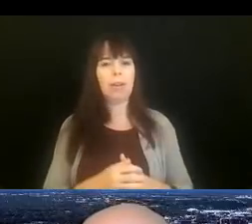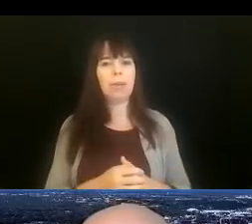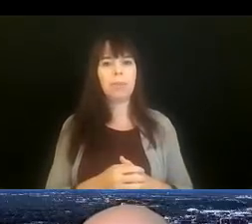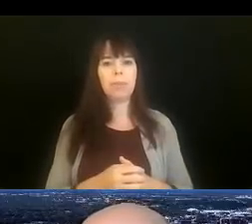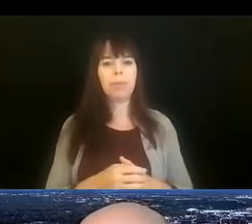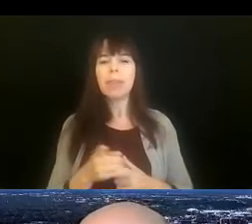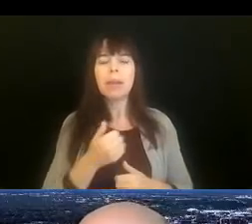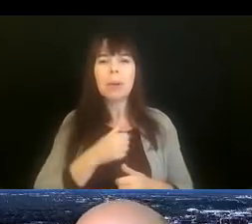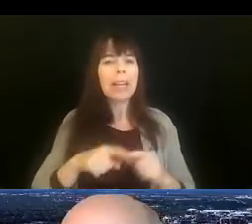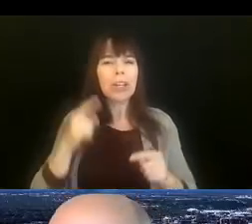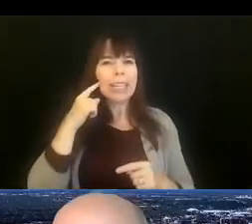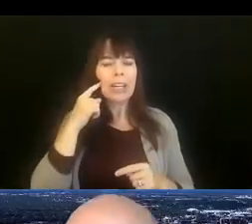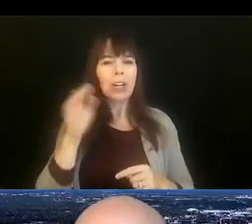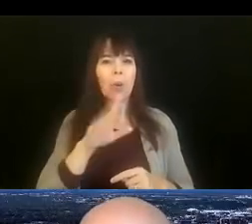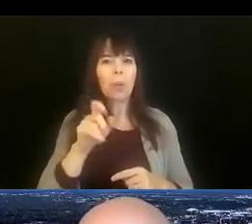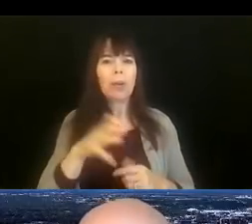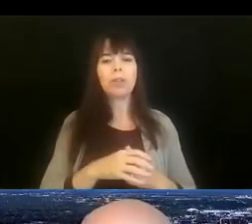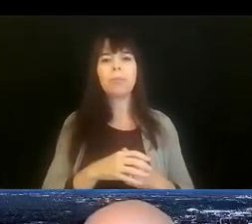couldn't hear you, Keith. I'm sorry.